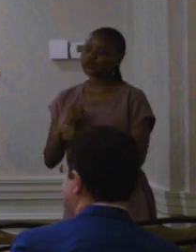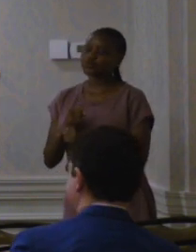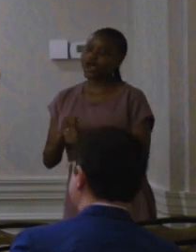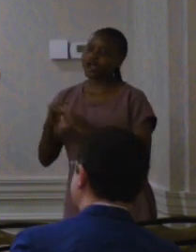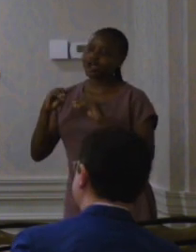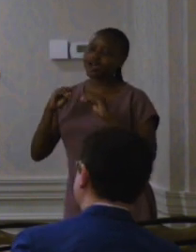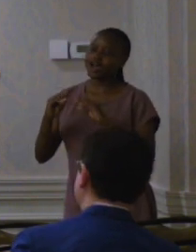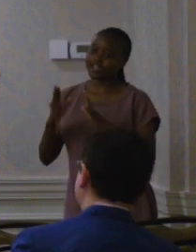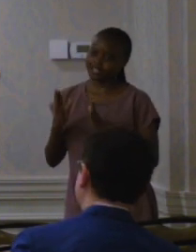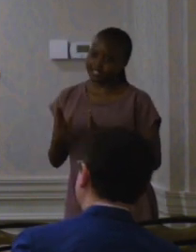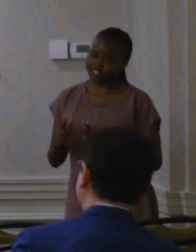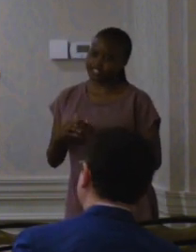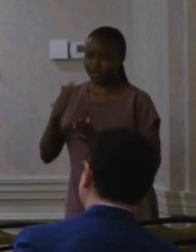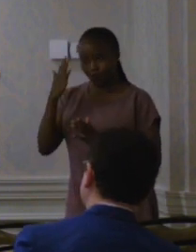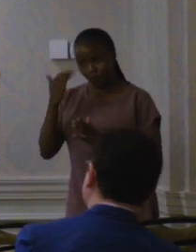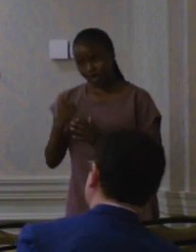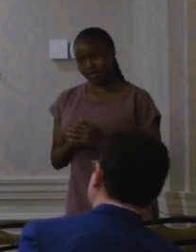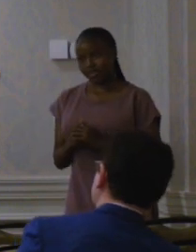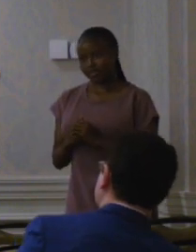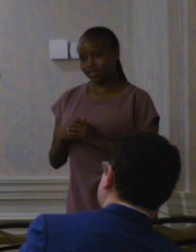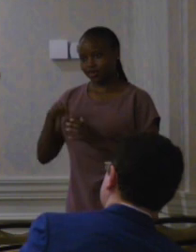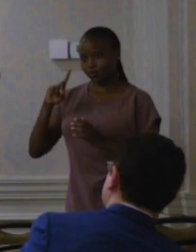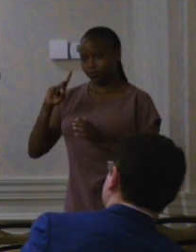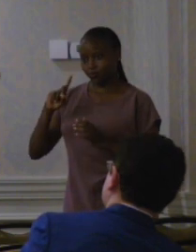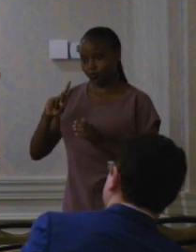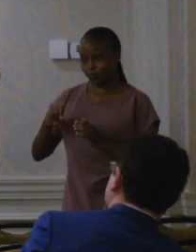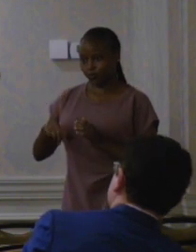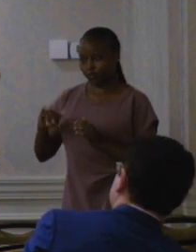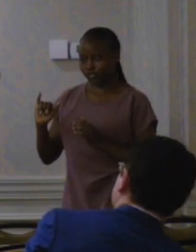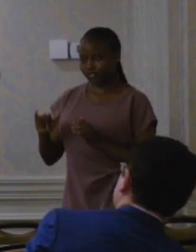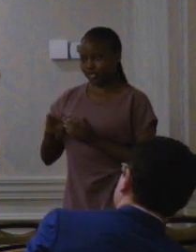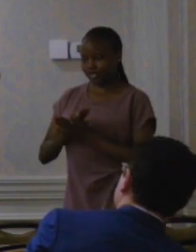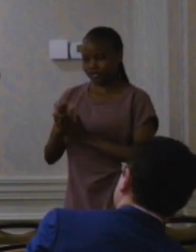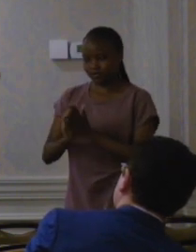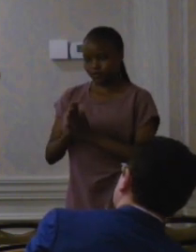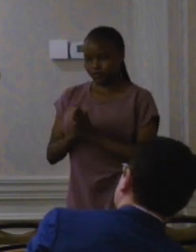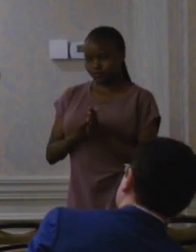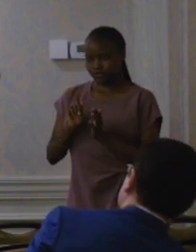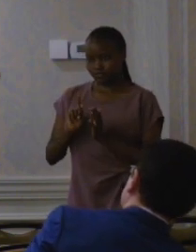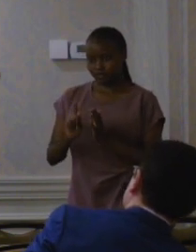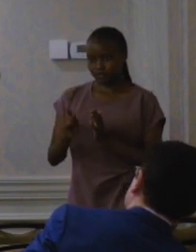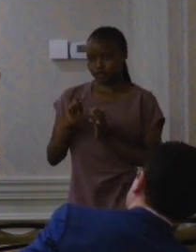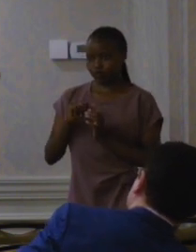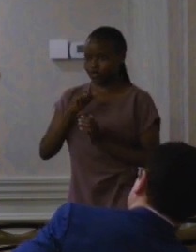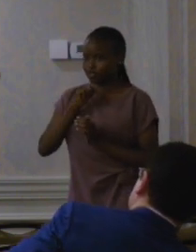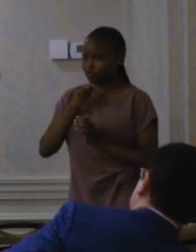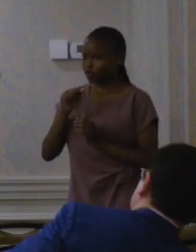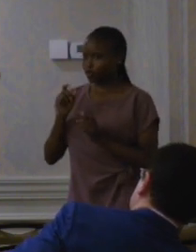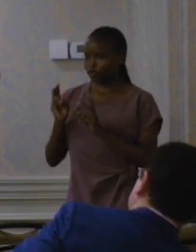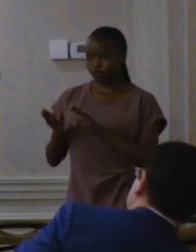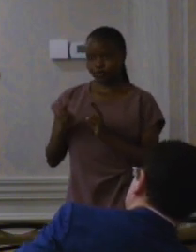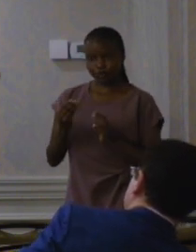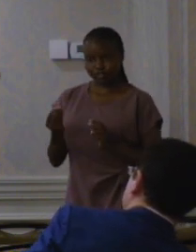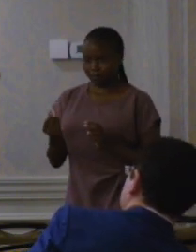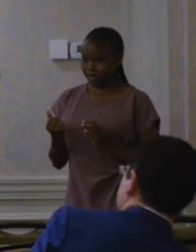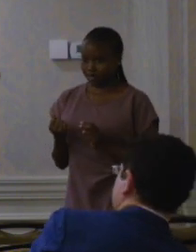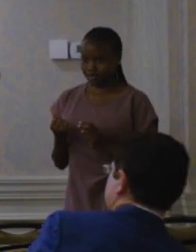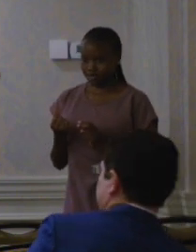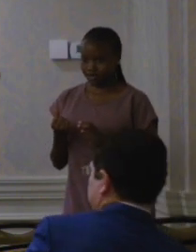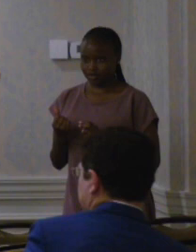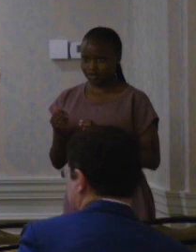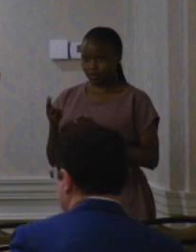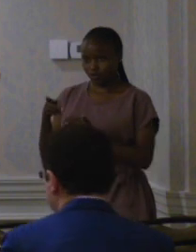a teacher? What is that motivates you? It's not always the money or